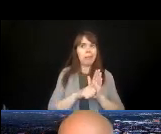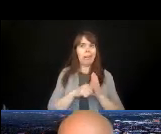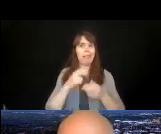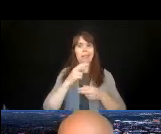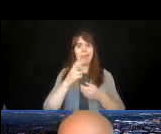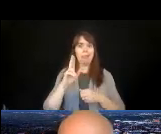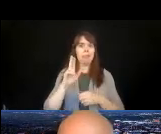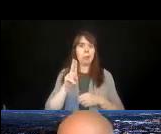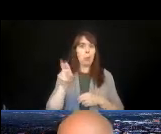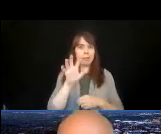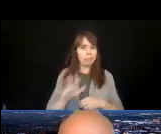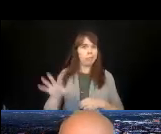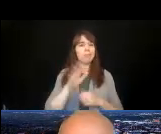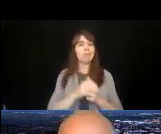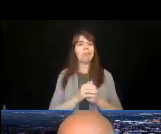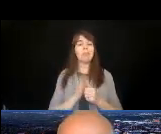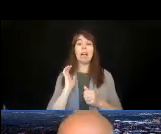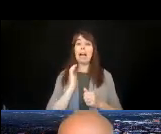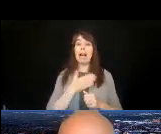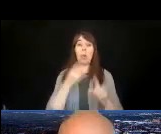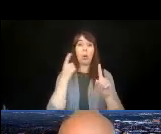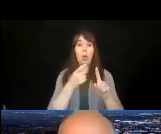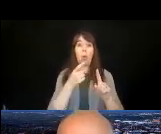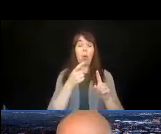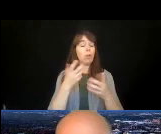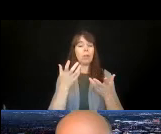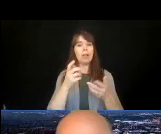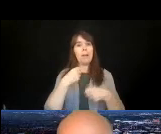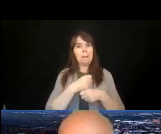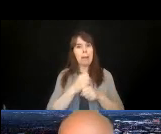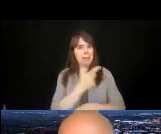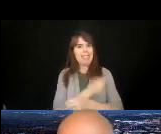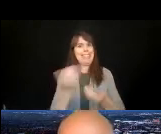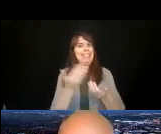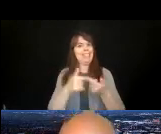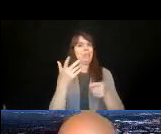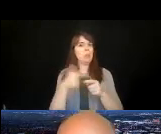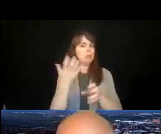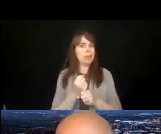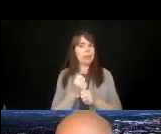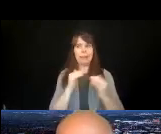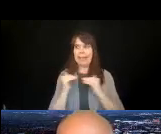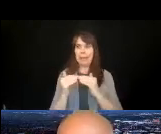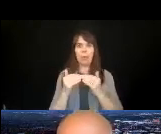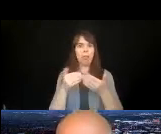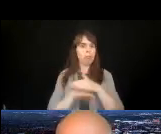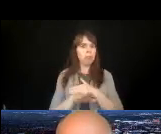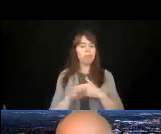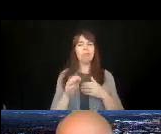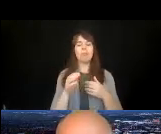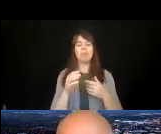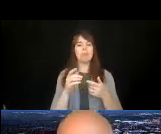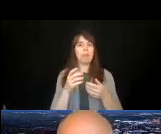been to make the vaccine immediately and easily accessible in an equitable fashion, to share information about